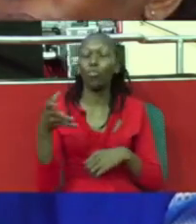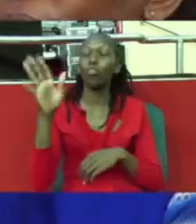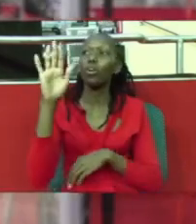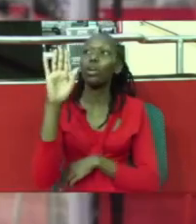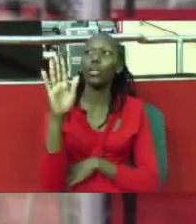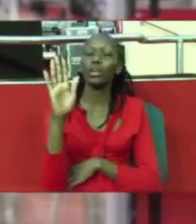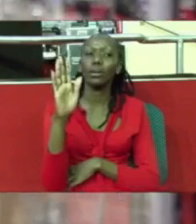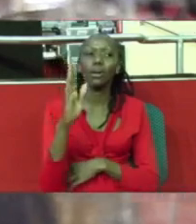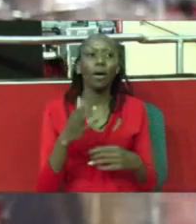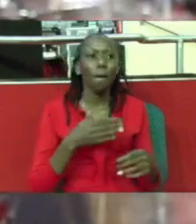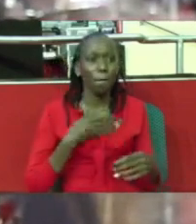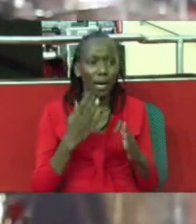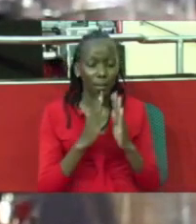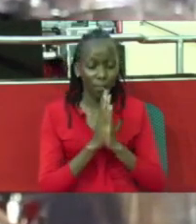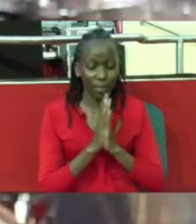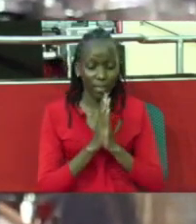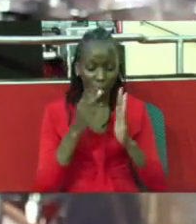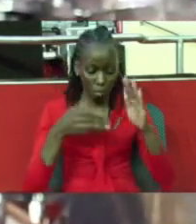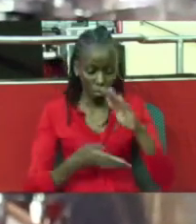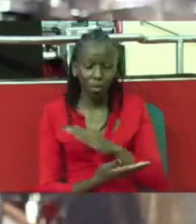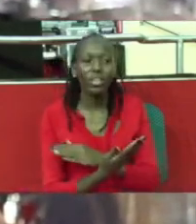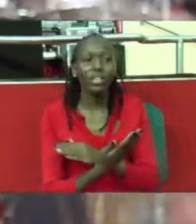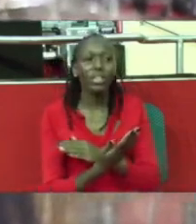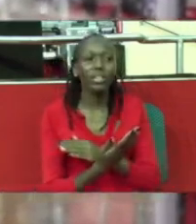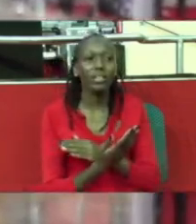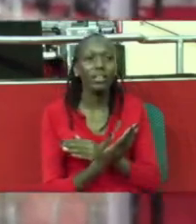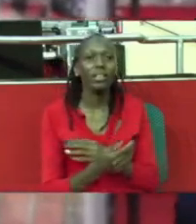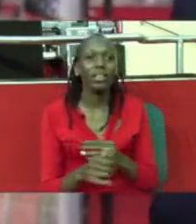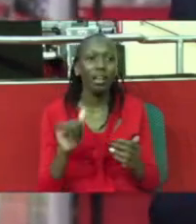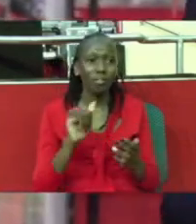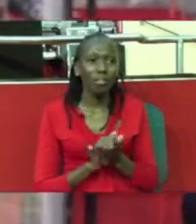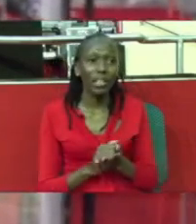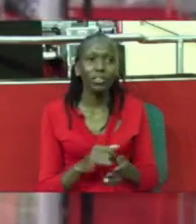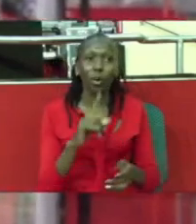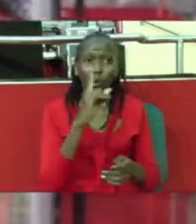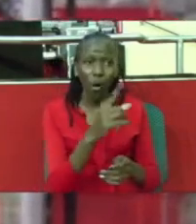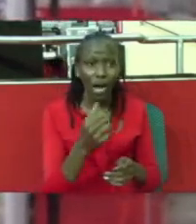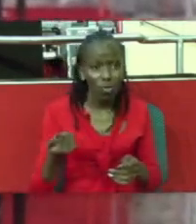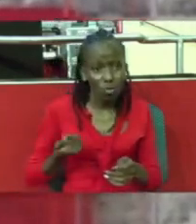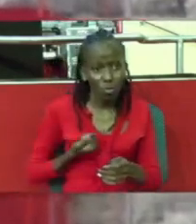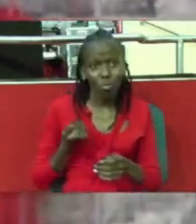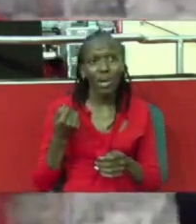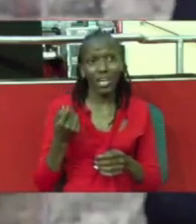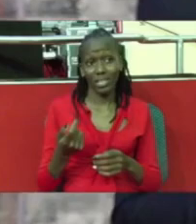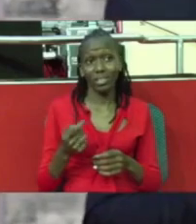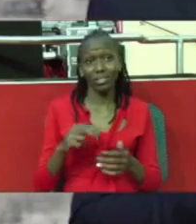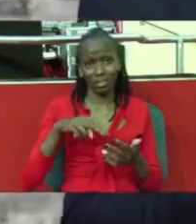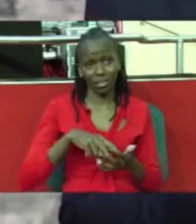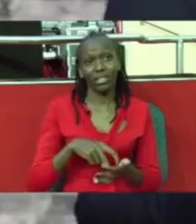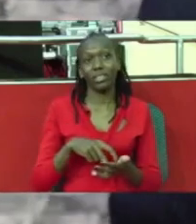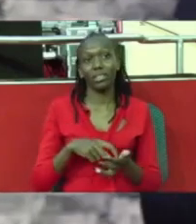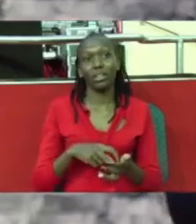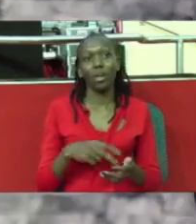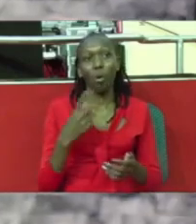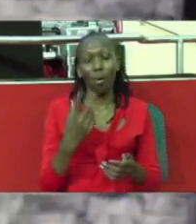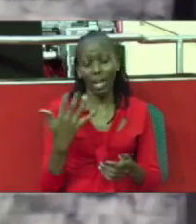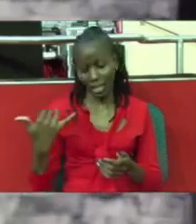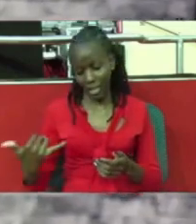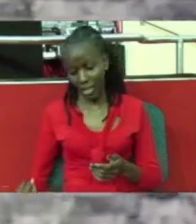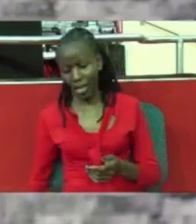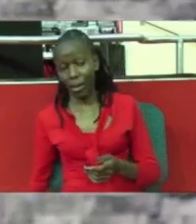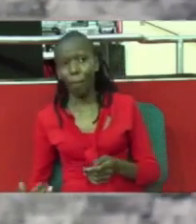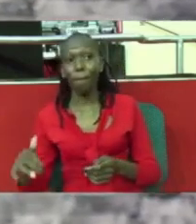ombi langu. Is that a woman will stand. Kwamba mwanamke atasimama. A young person will stand. Kijana atasimama. A man will stand.